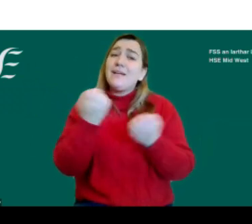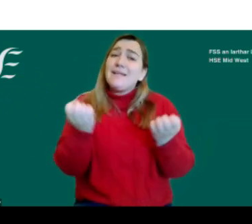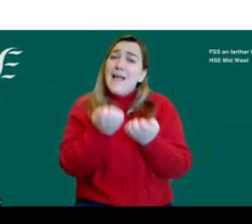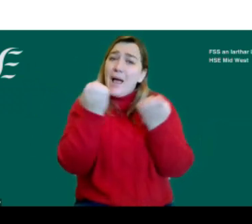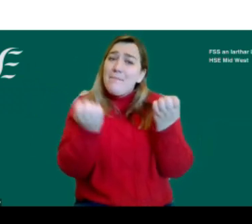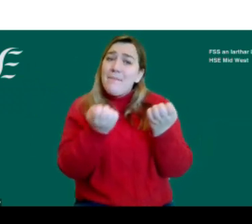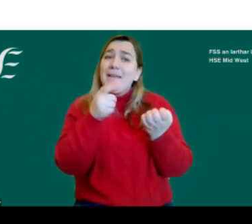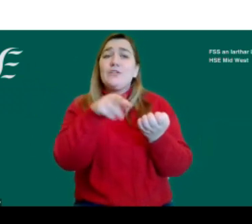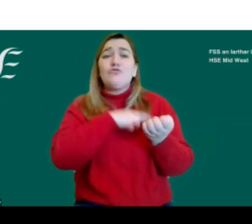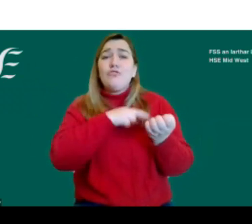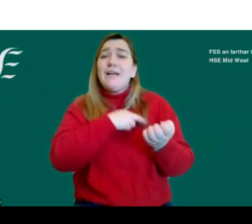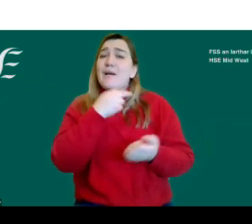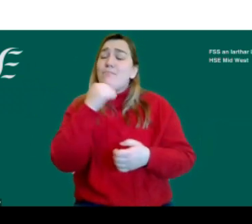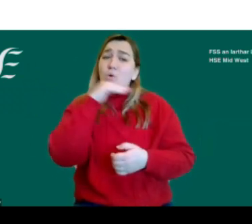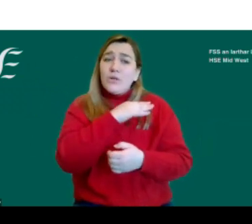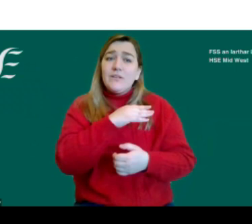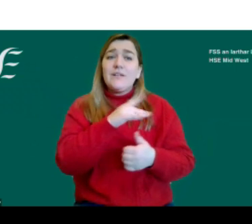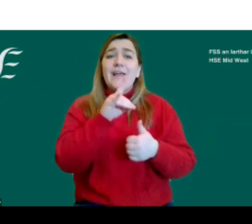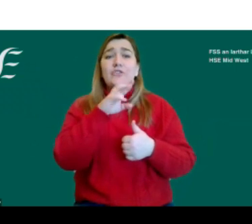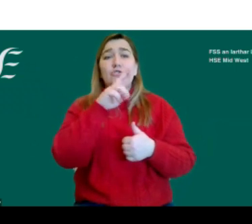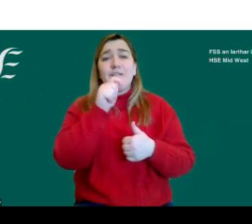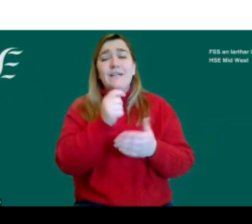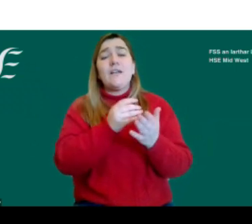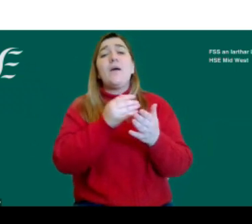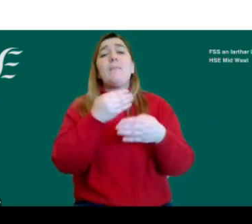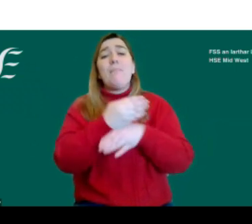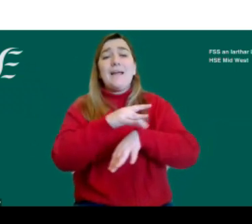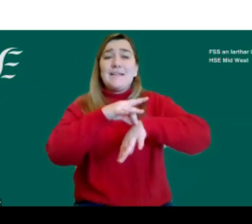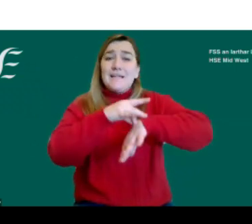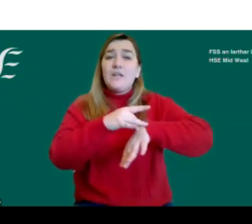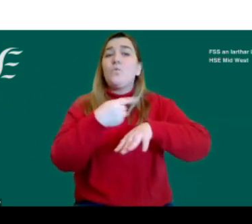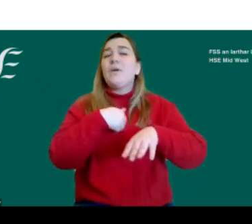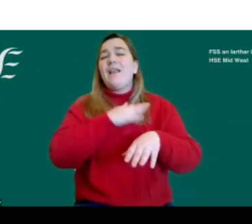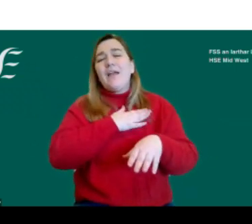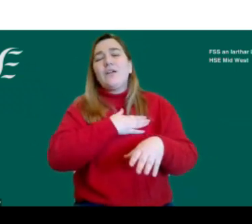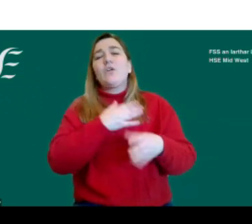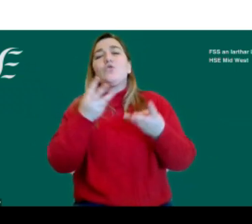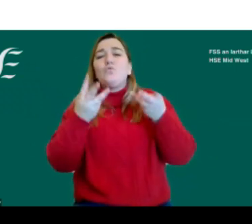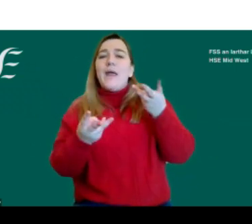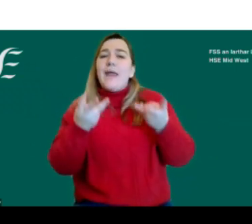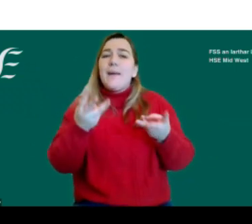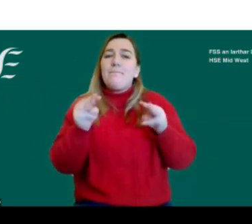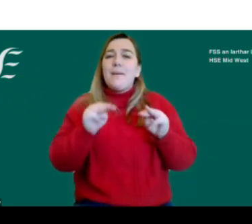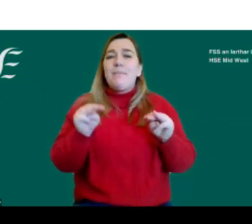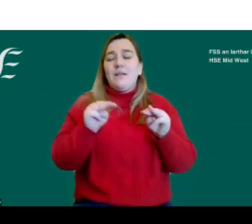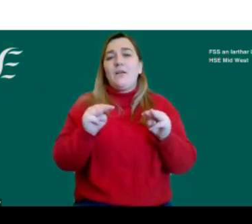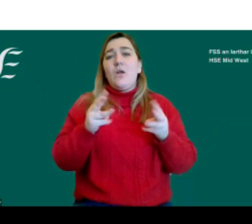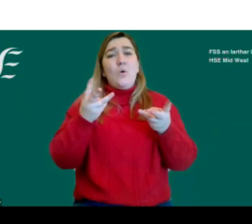usually like to weigh people, and weight gain in menopause is a big issue. Some women gain up to 2